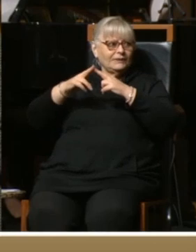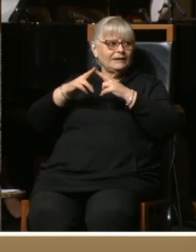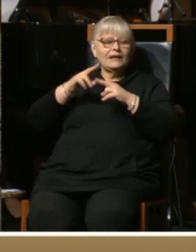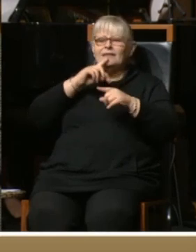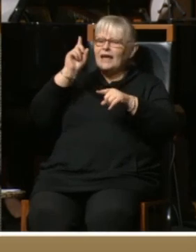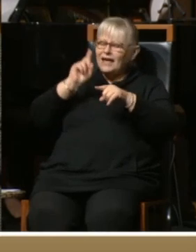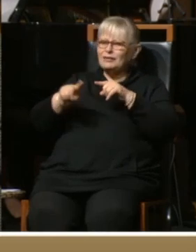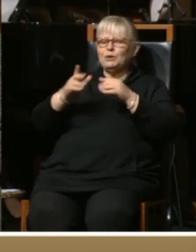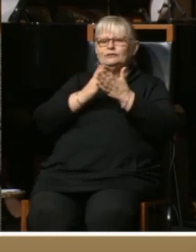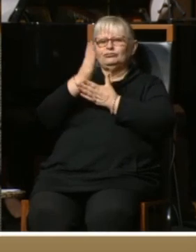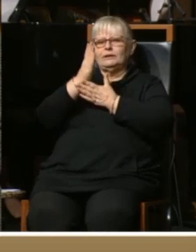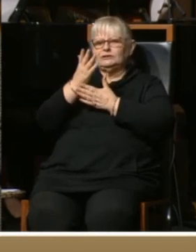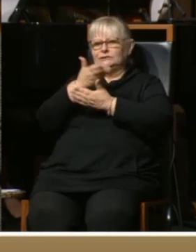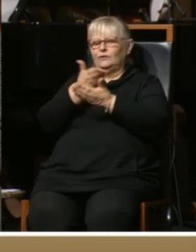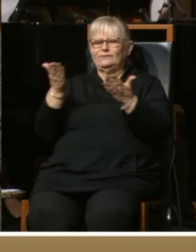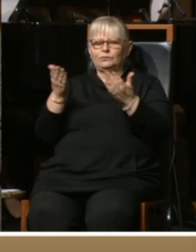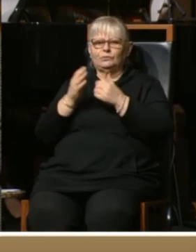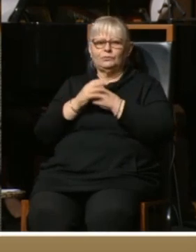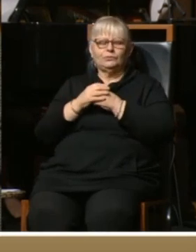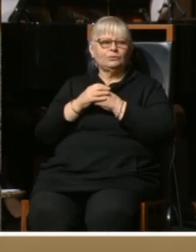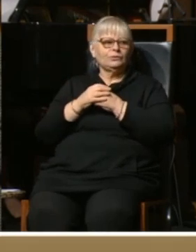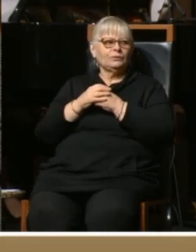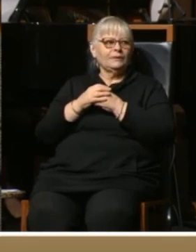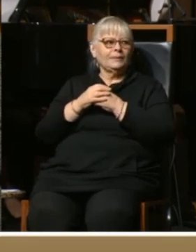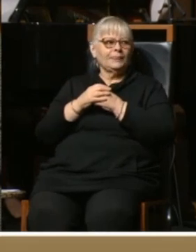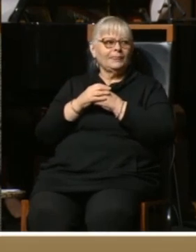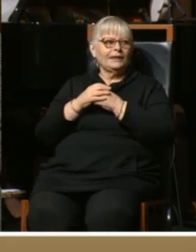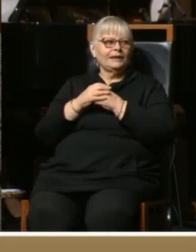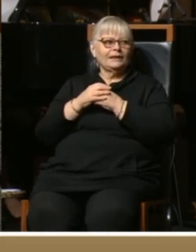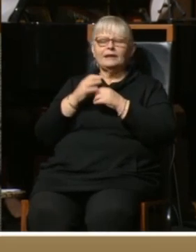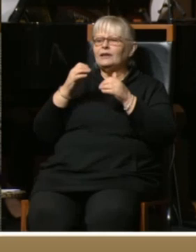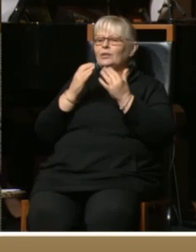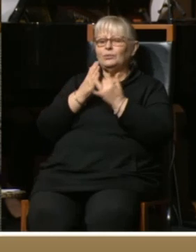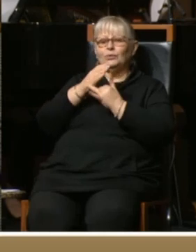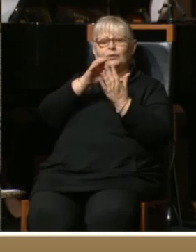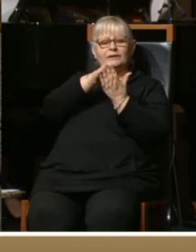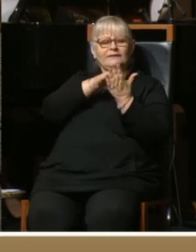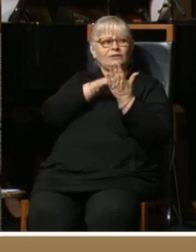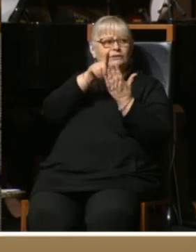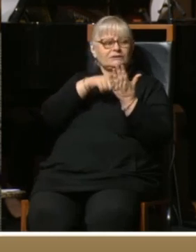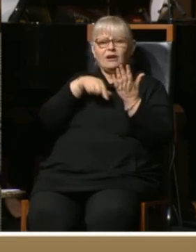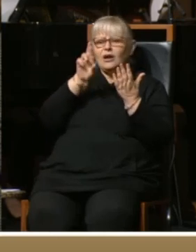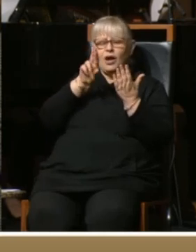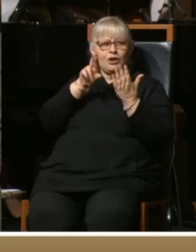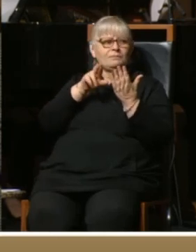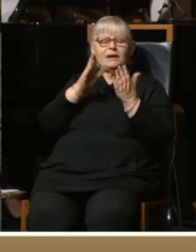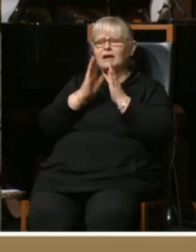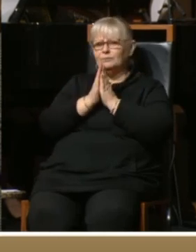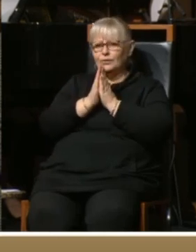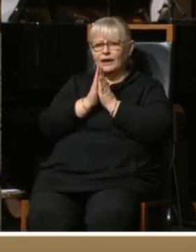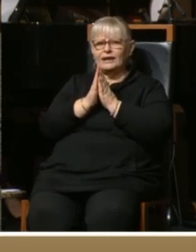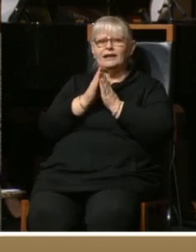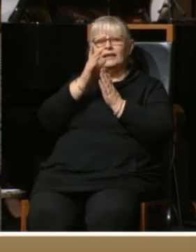most righteous of you. In the light of this verse, I hope and pray that we